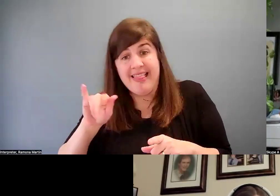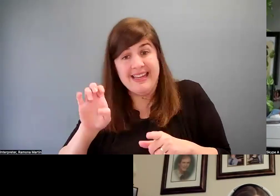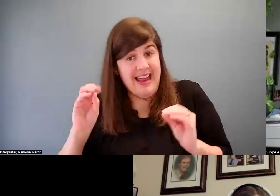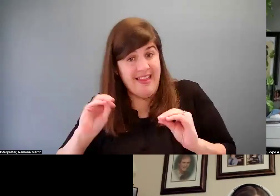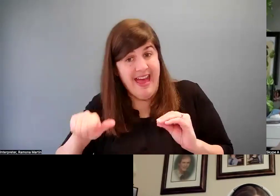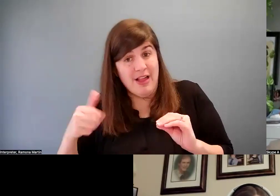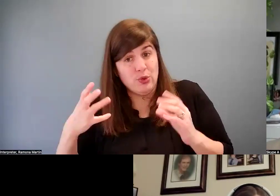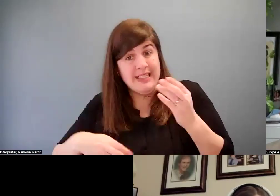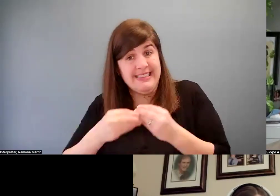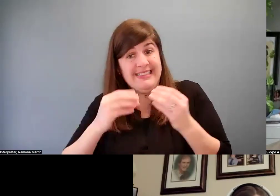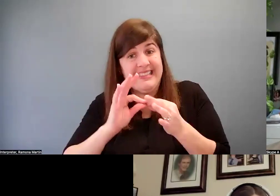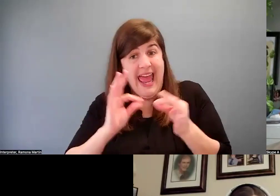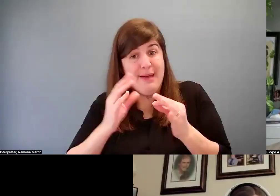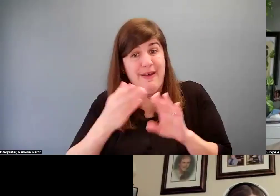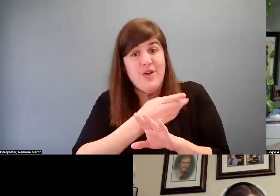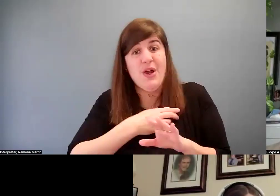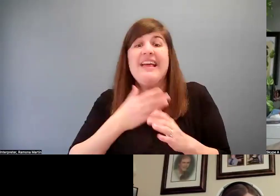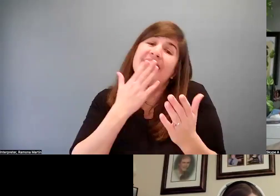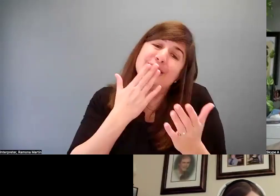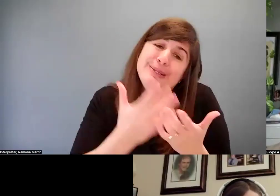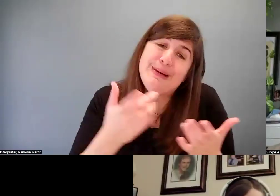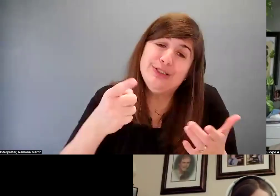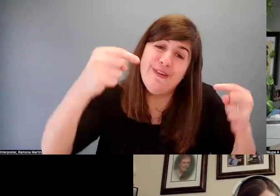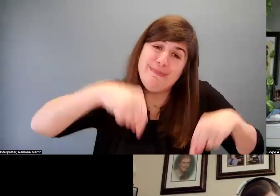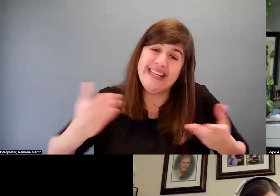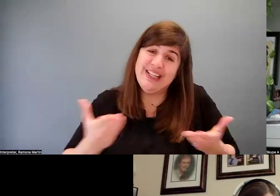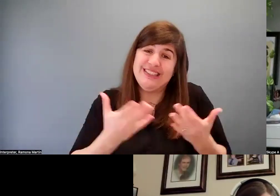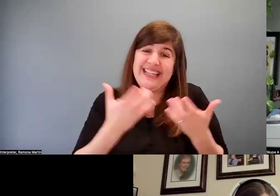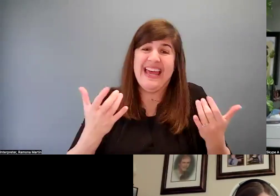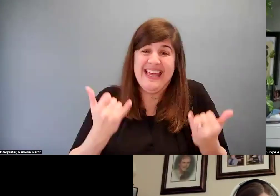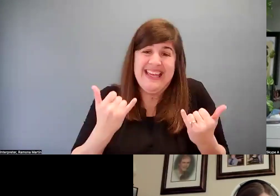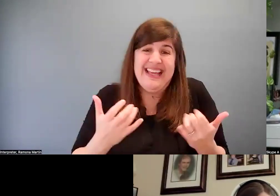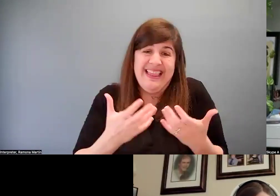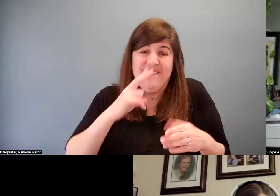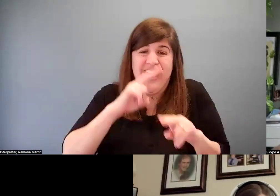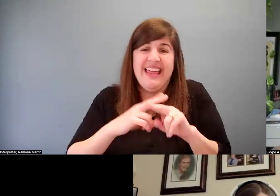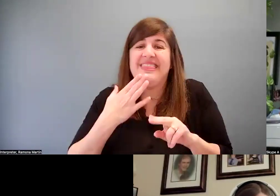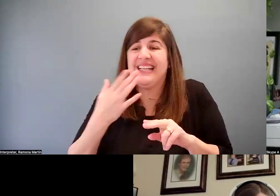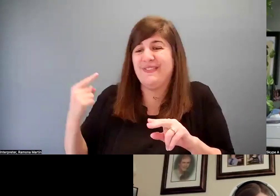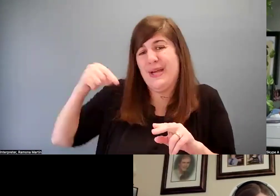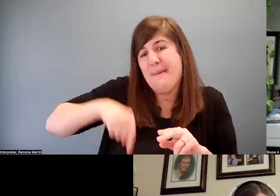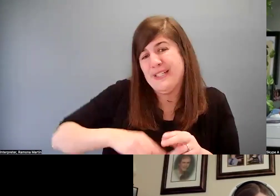say before we say goodbye? Oh, just thank you so much for being here today. This is a lot of fun. Yeah, thanks for coming.